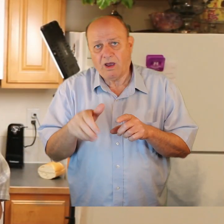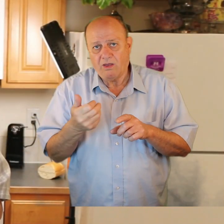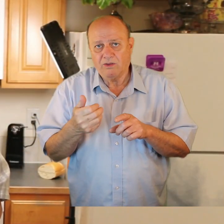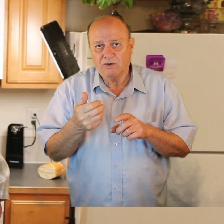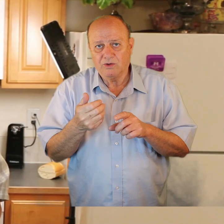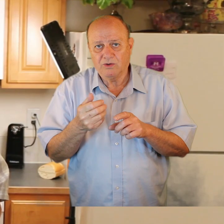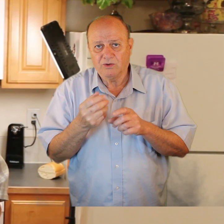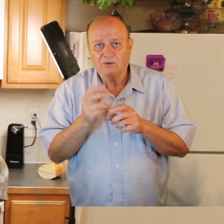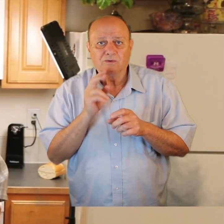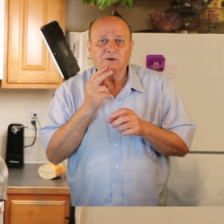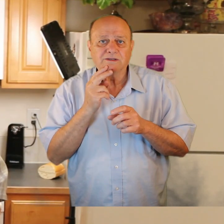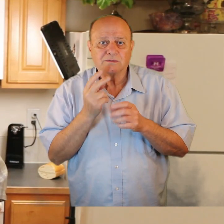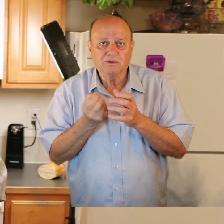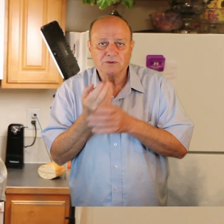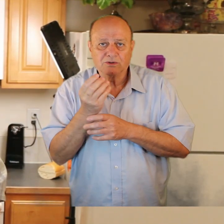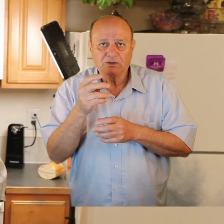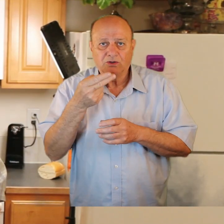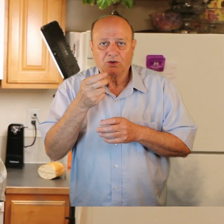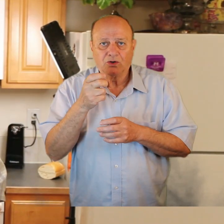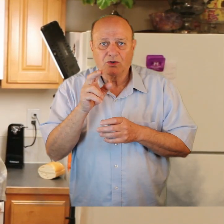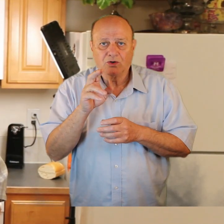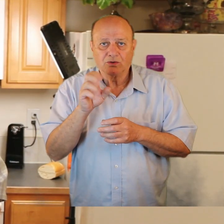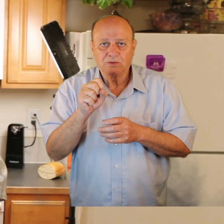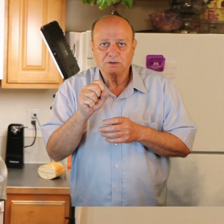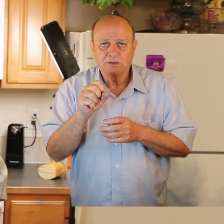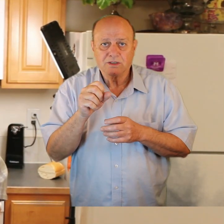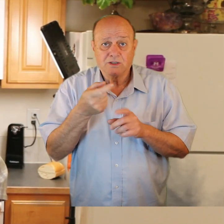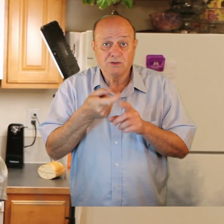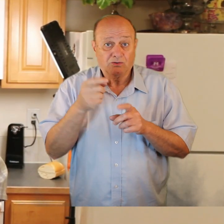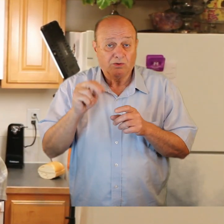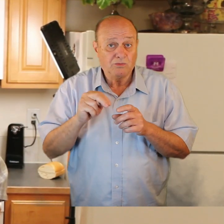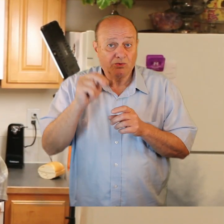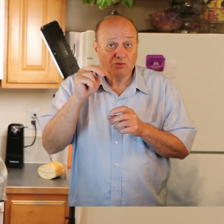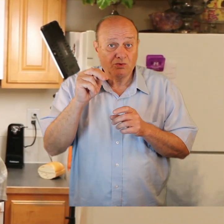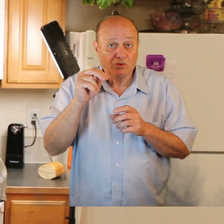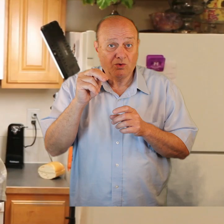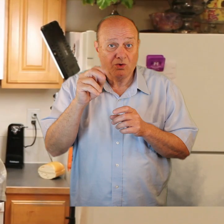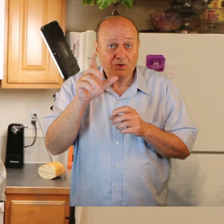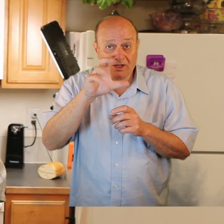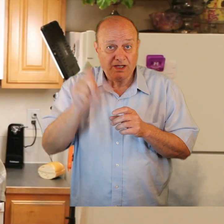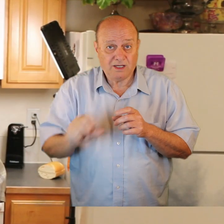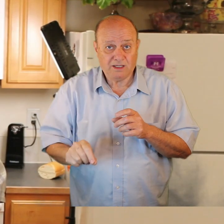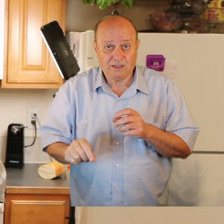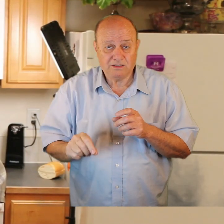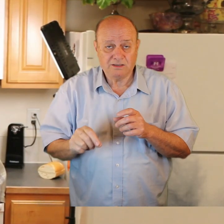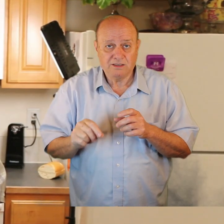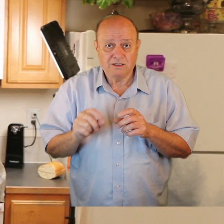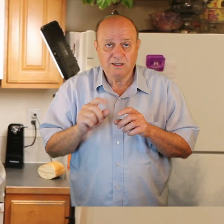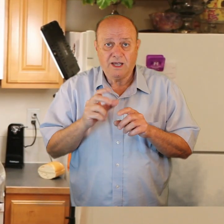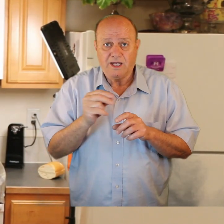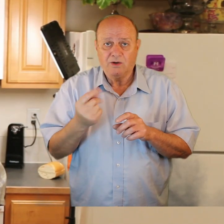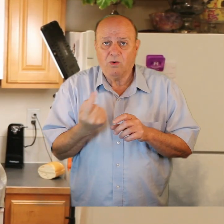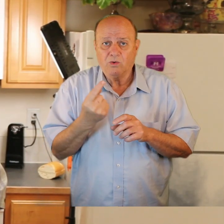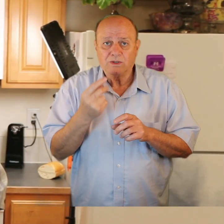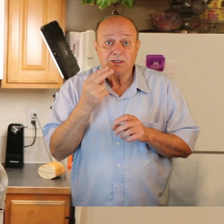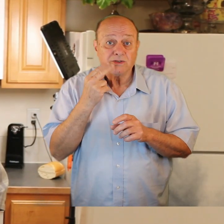Italy. It doesn't have quite as many pungent herbs in it. It has more sweet herbs, but it also has more vegetable in it as